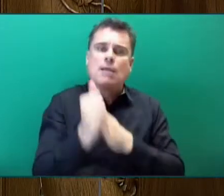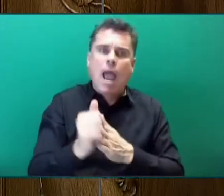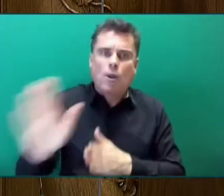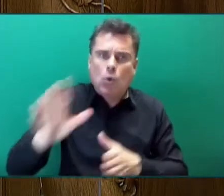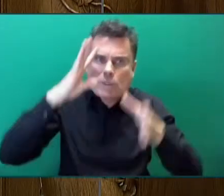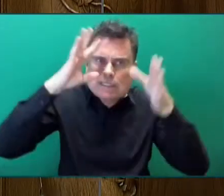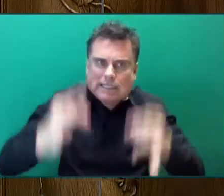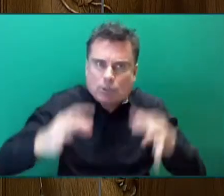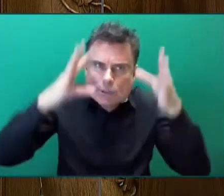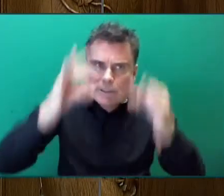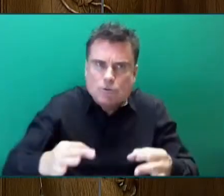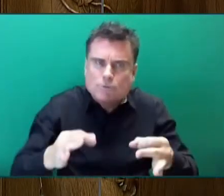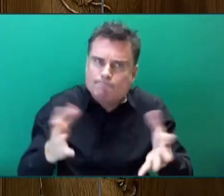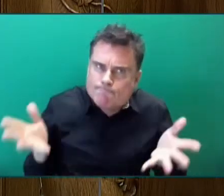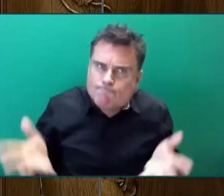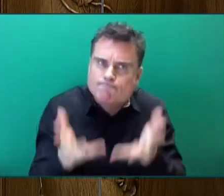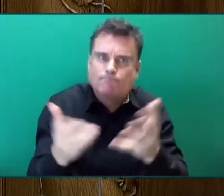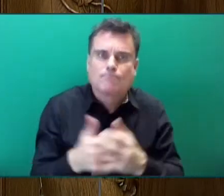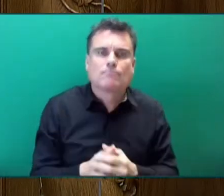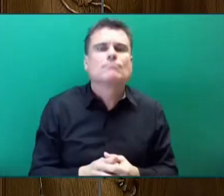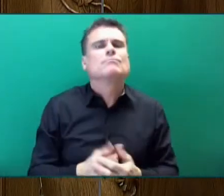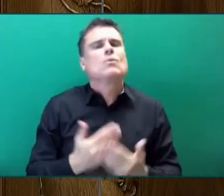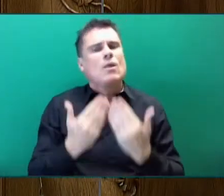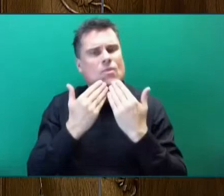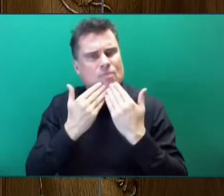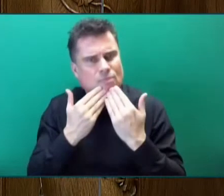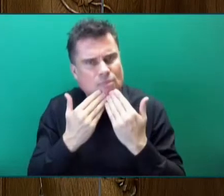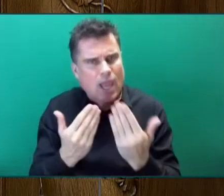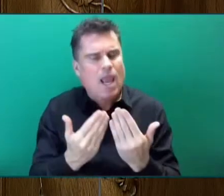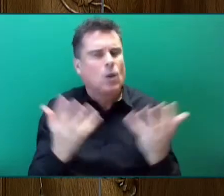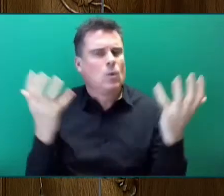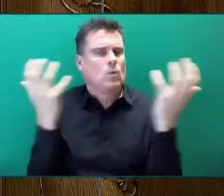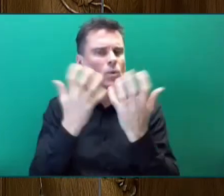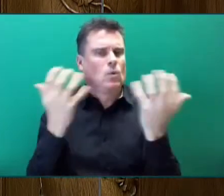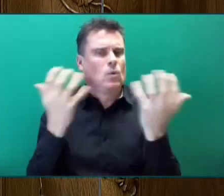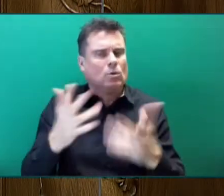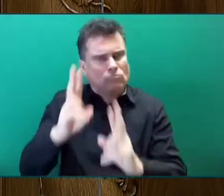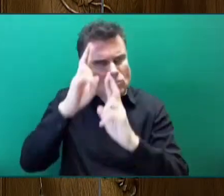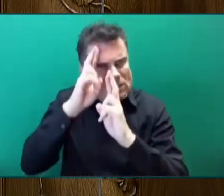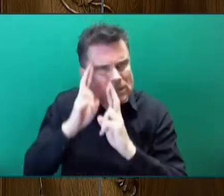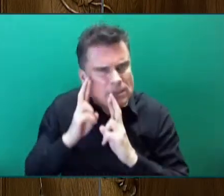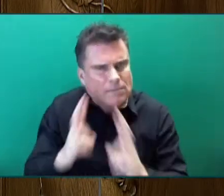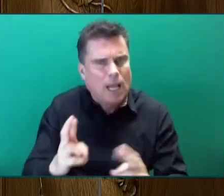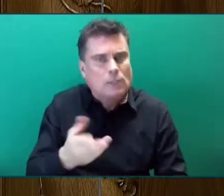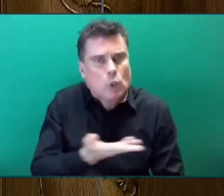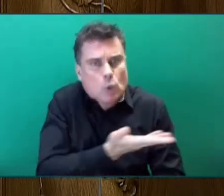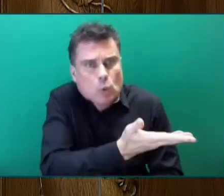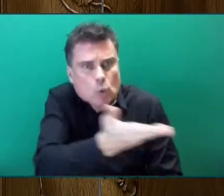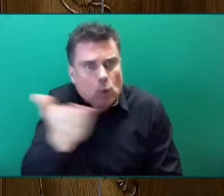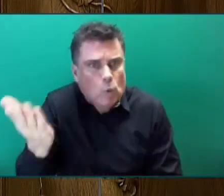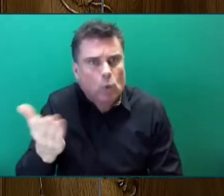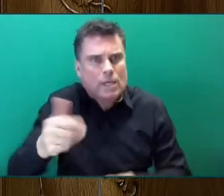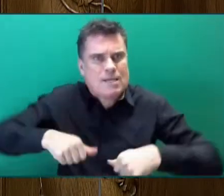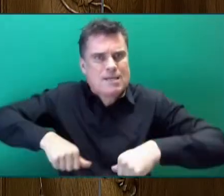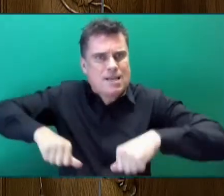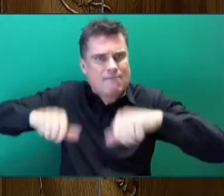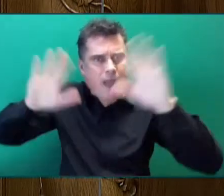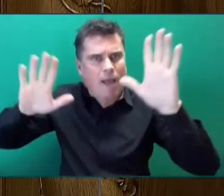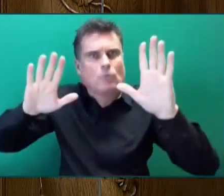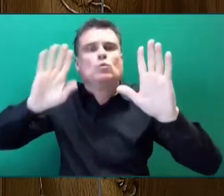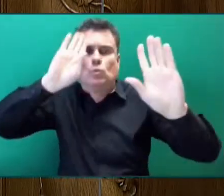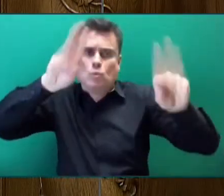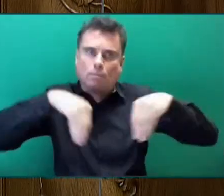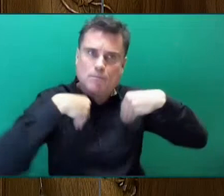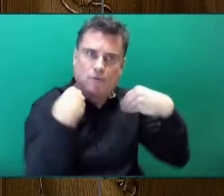all of you for the many sacrifices that you make for the privilege of serving us. Ananuhiluk